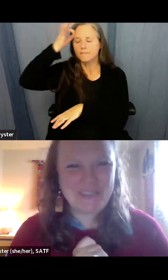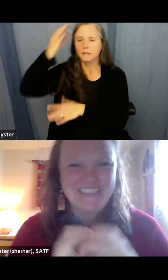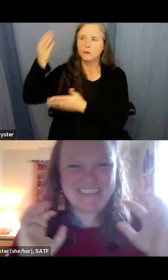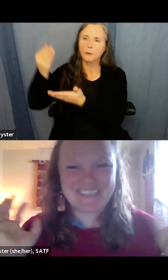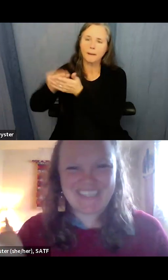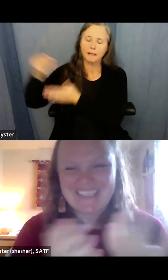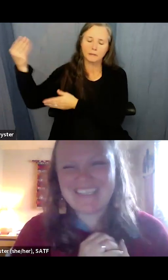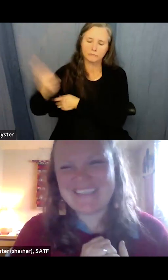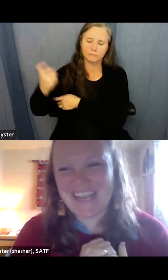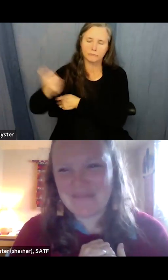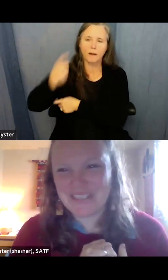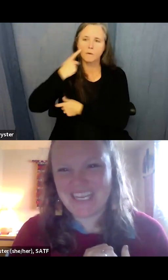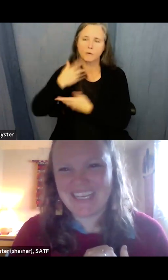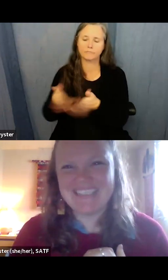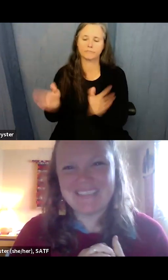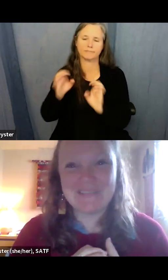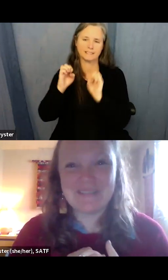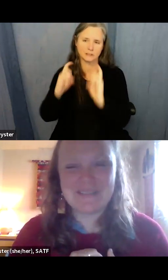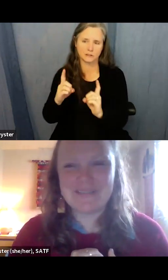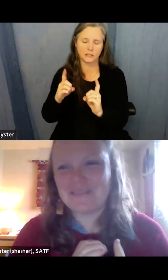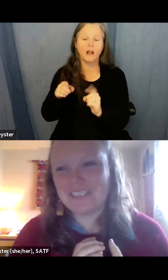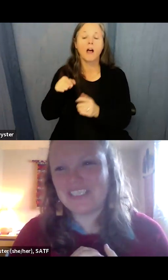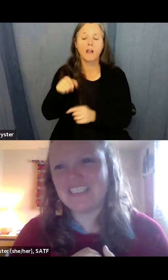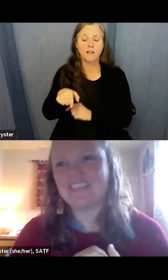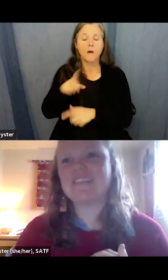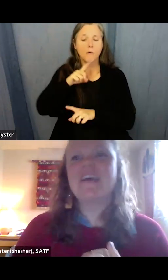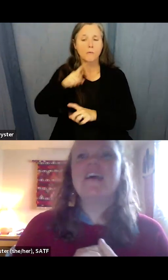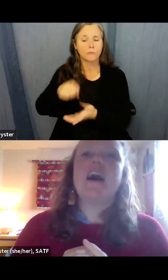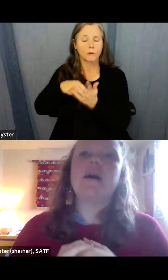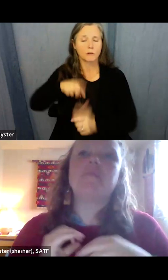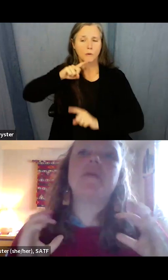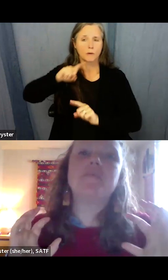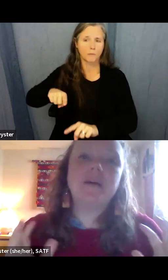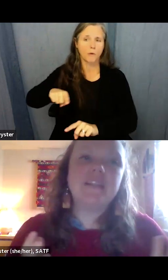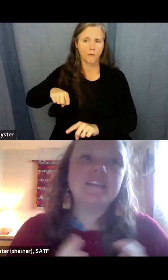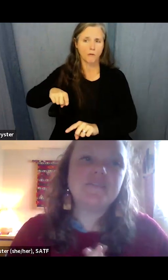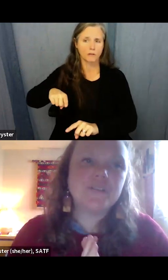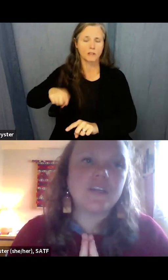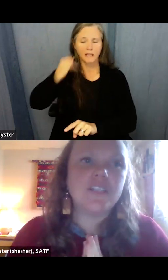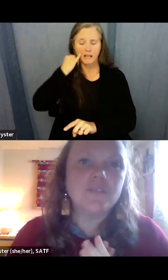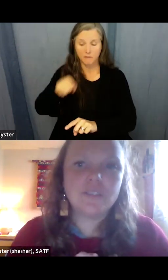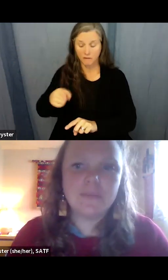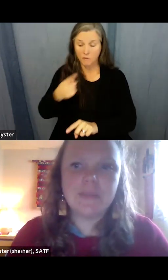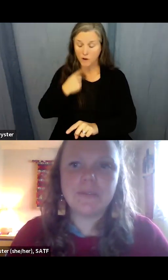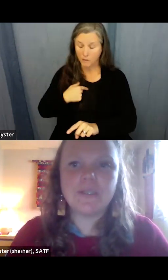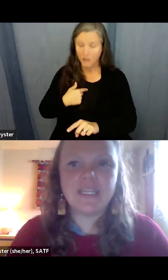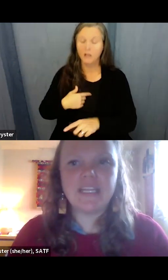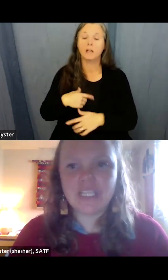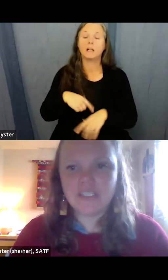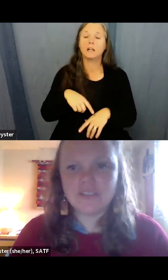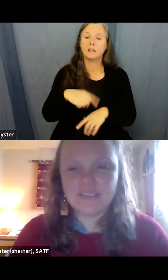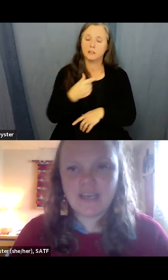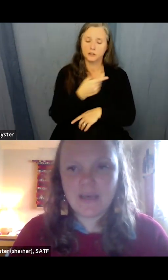the moment to just kind of to capture that and those language changes. But these folks are usually people